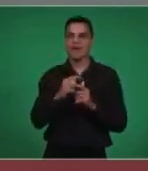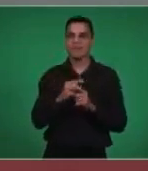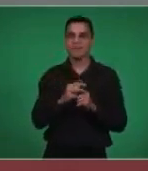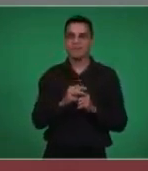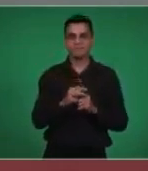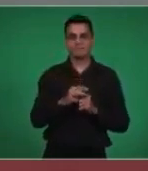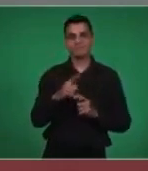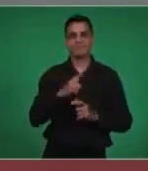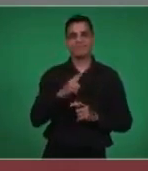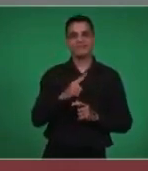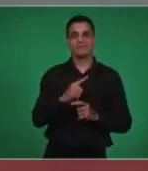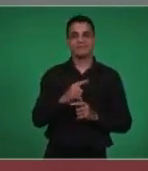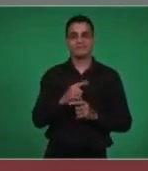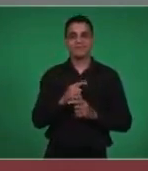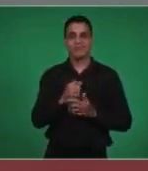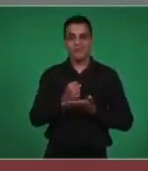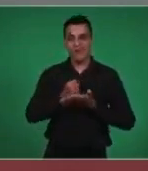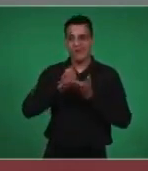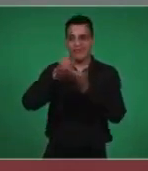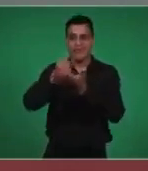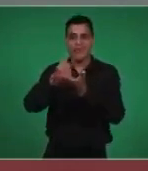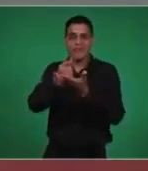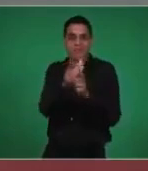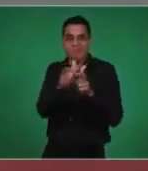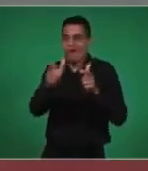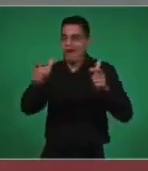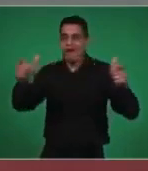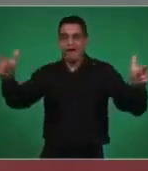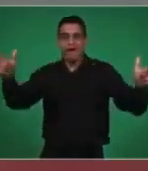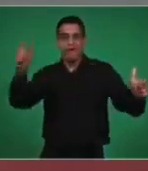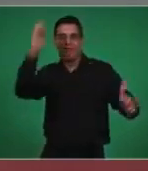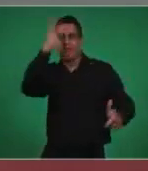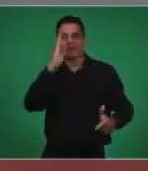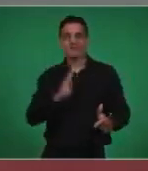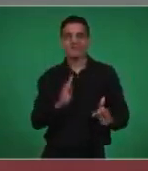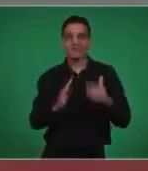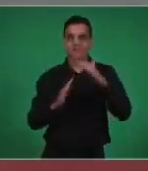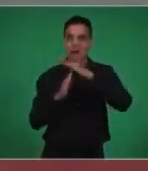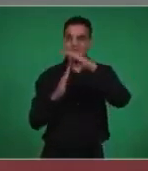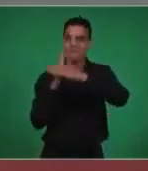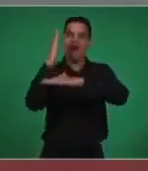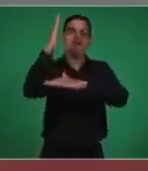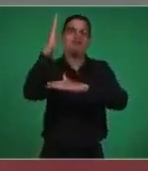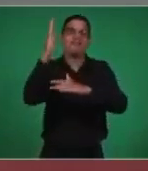of people watching in the entire country and part of the world.